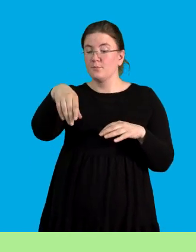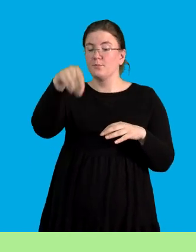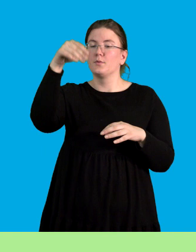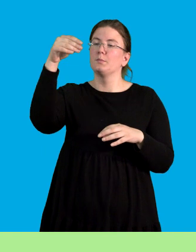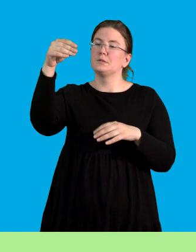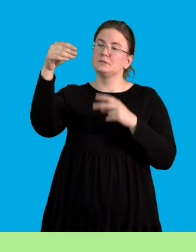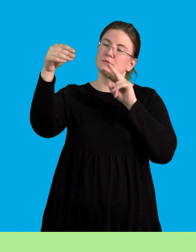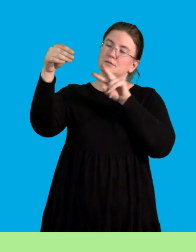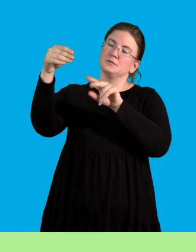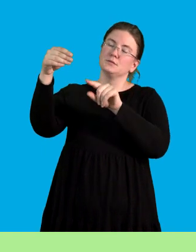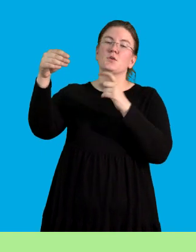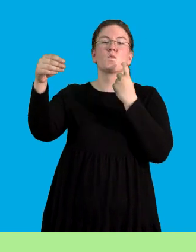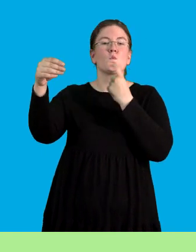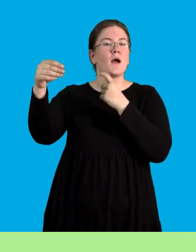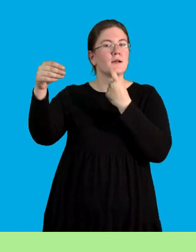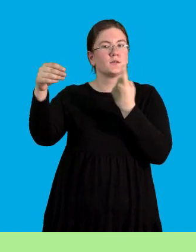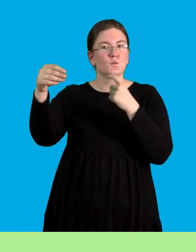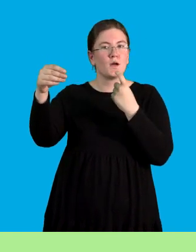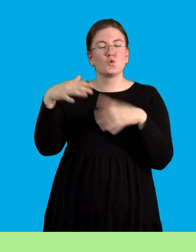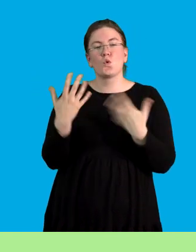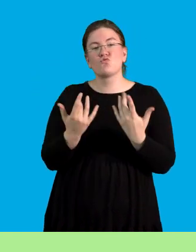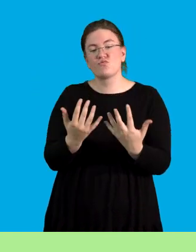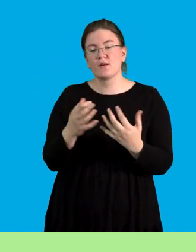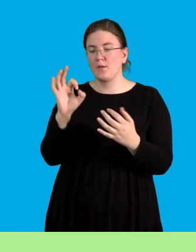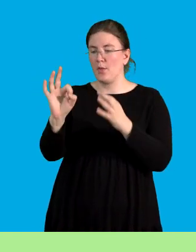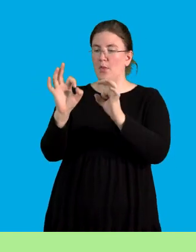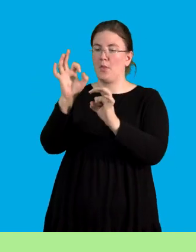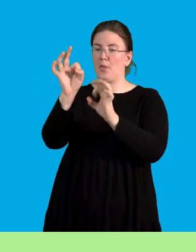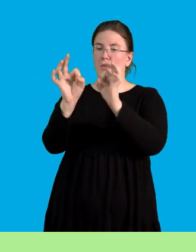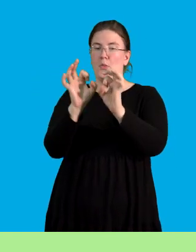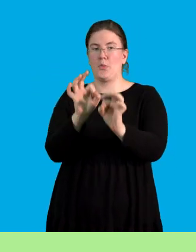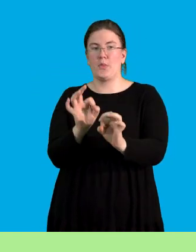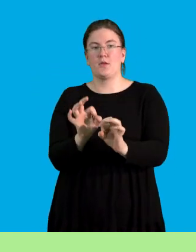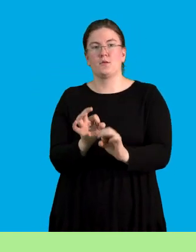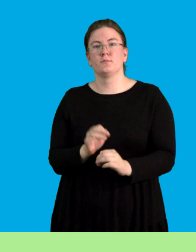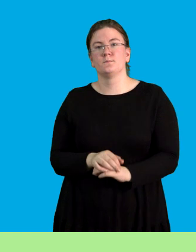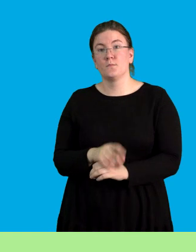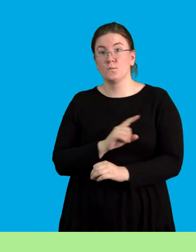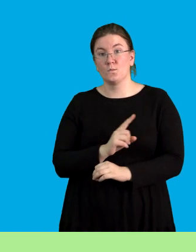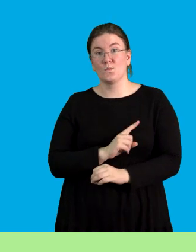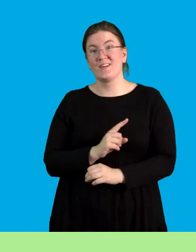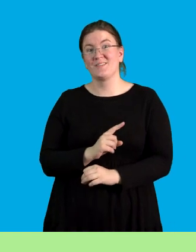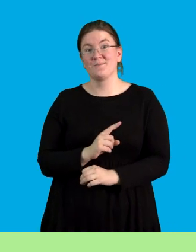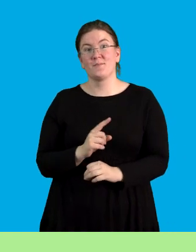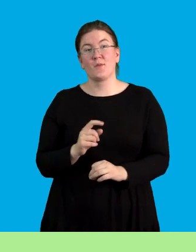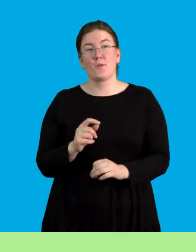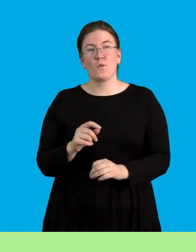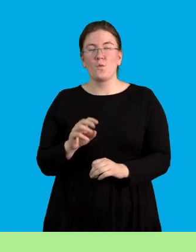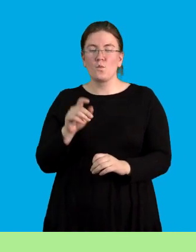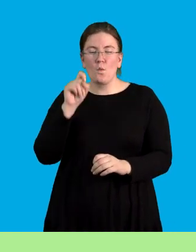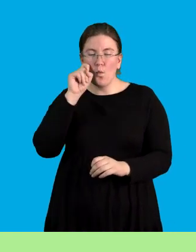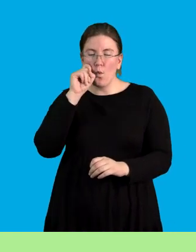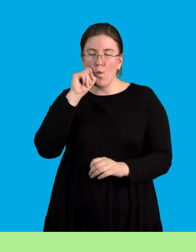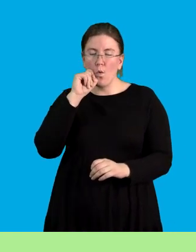see green and white patches on the slice of bread. That is because you usually have a type of fungi,